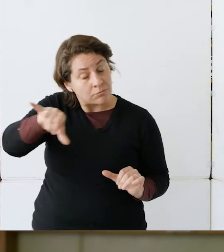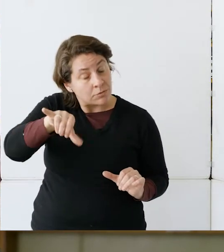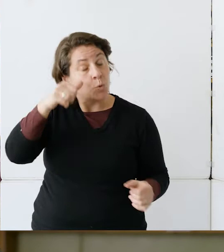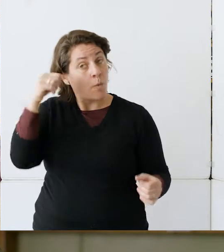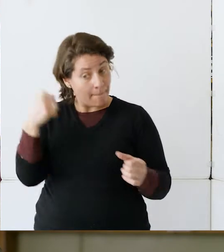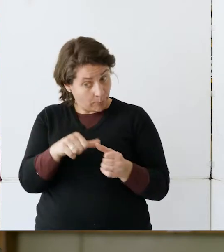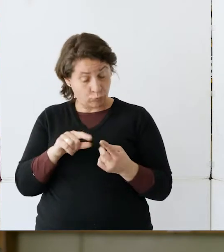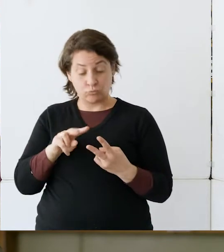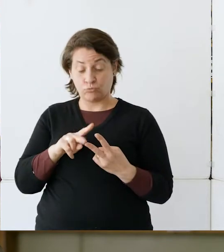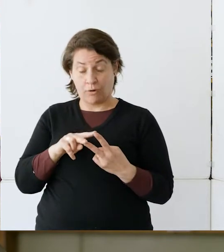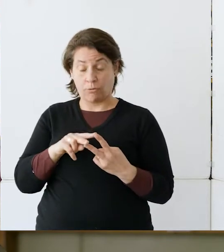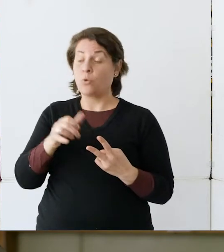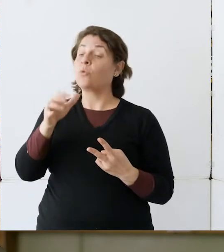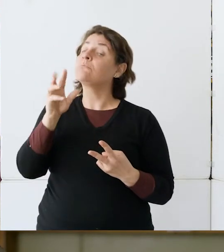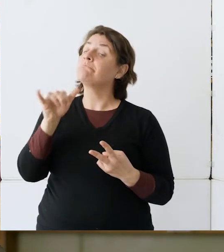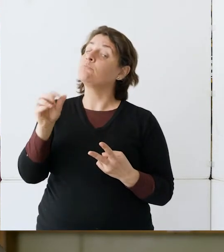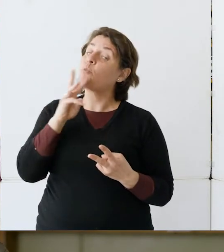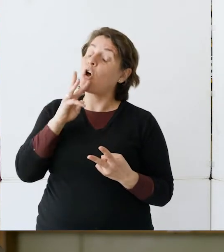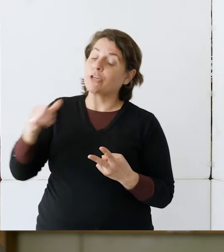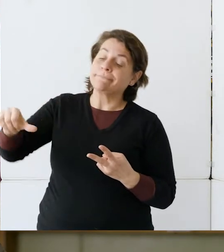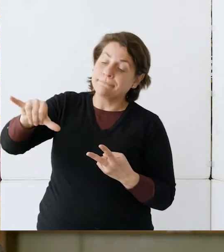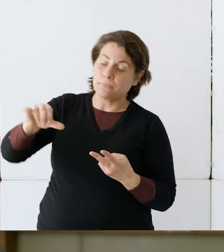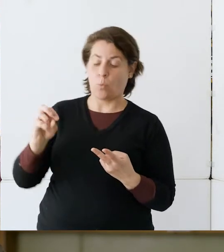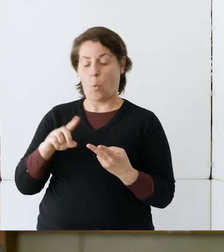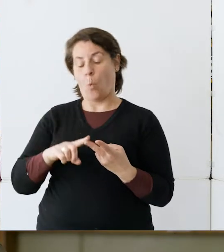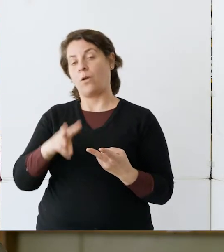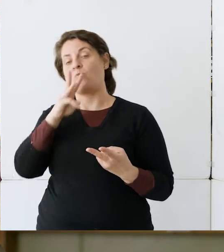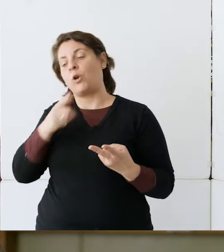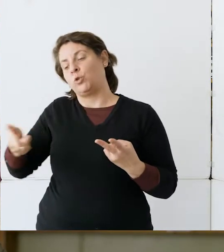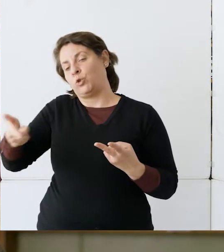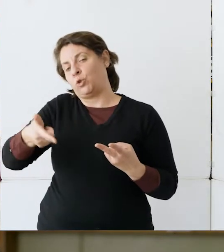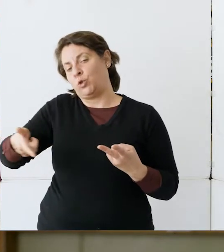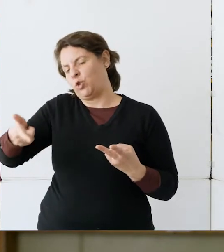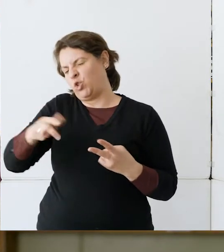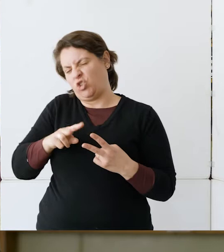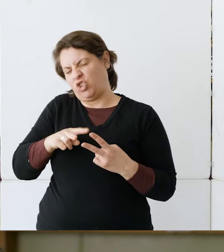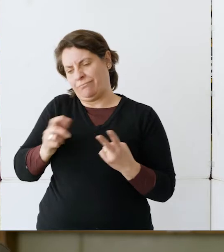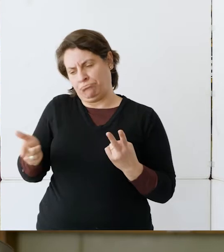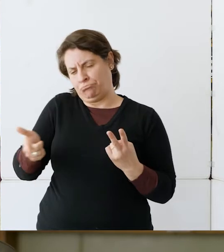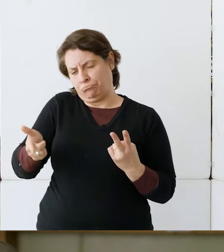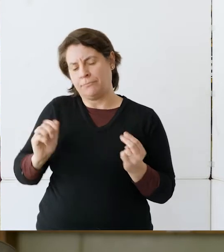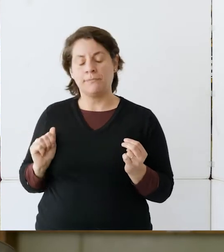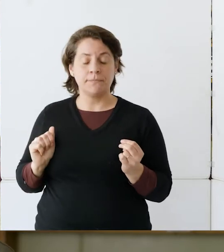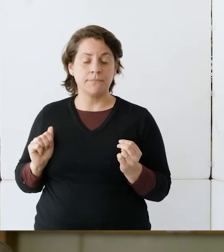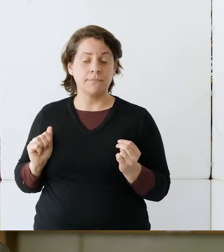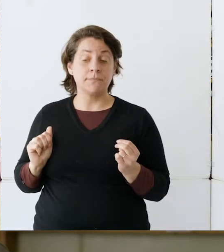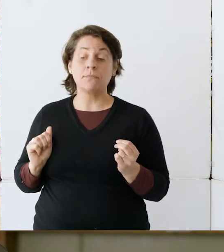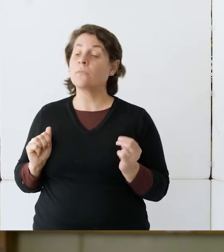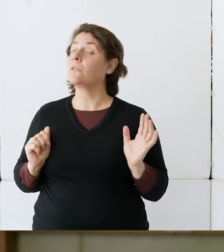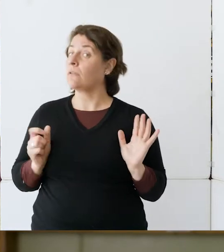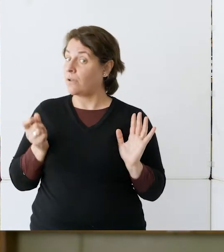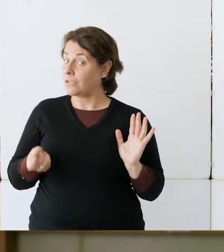have either a watering can or you're by a hose outside where you can go and give it a little bit of water. You don't